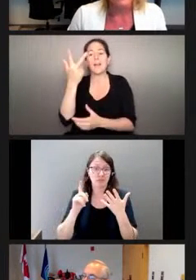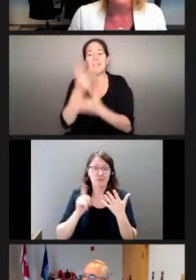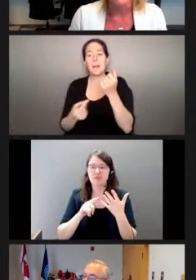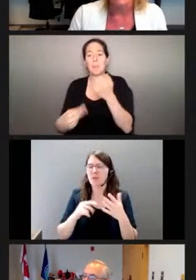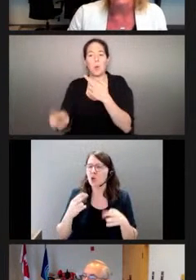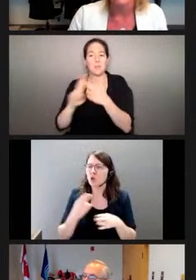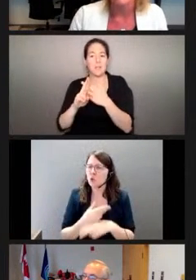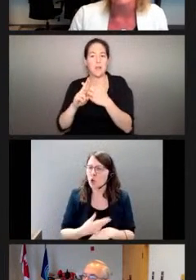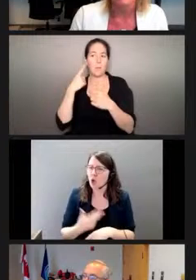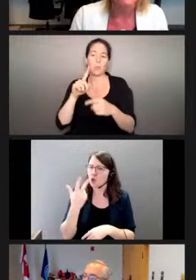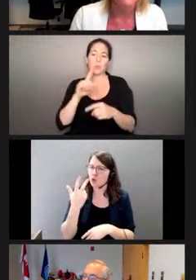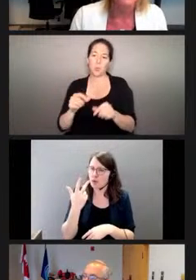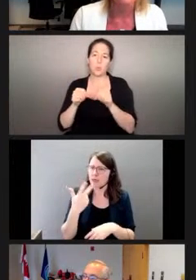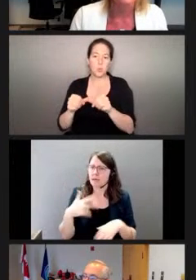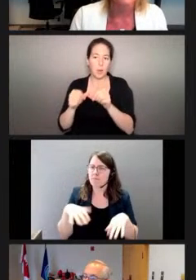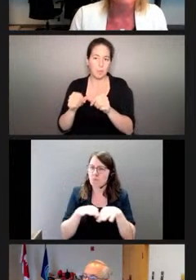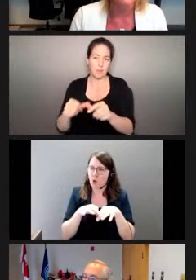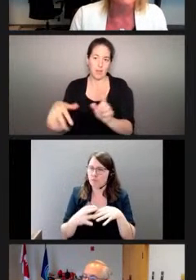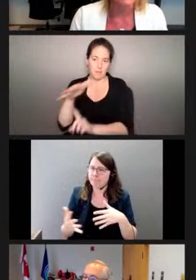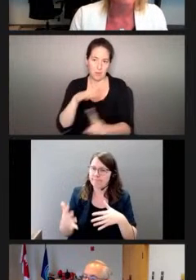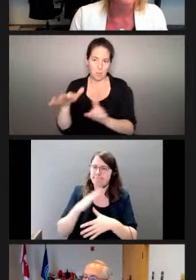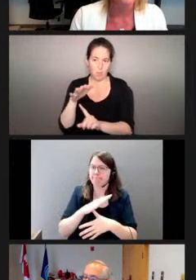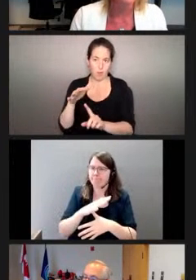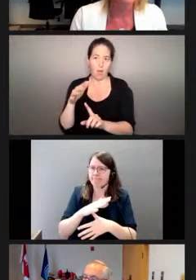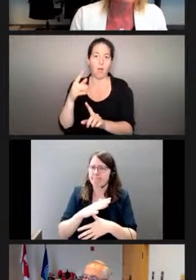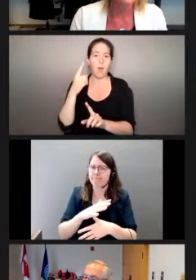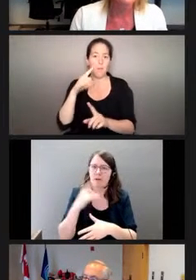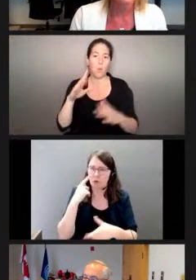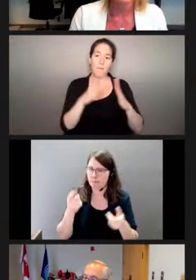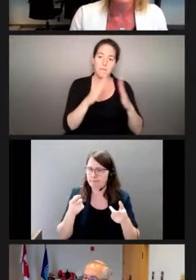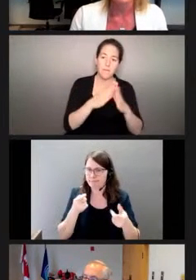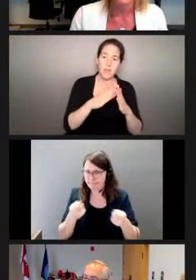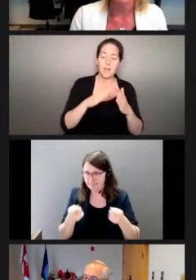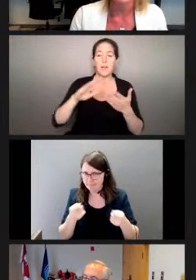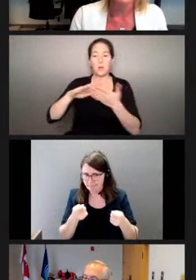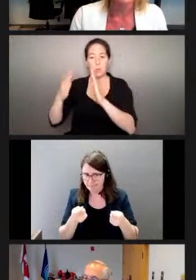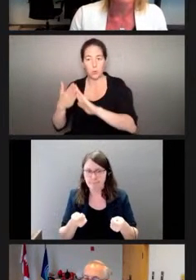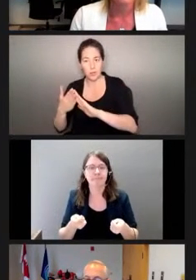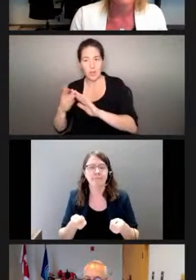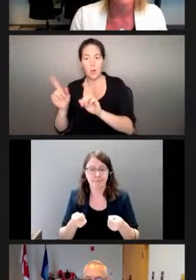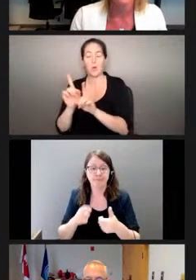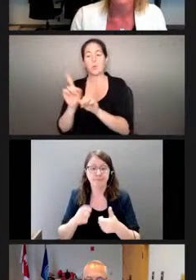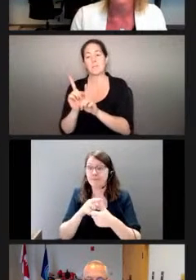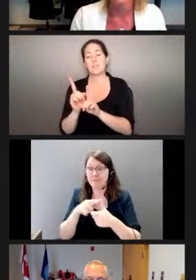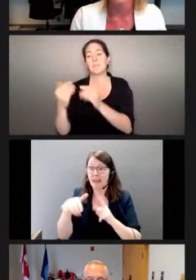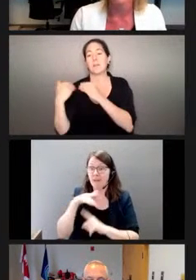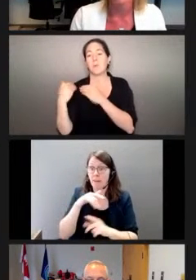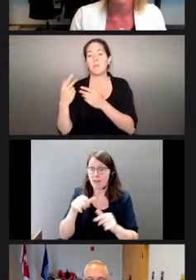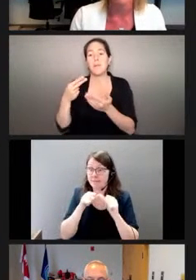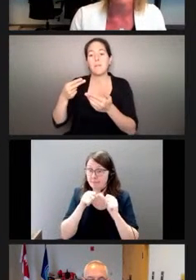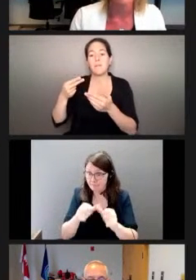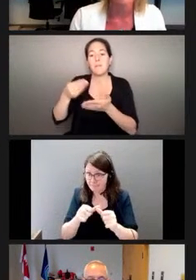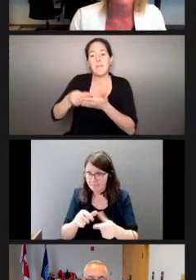community desires, as well as fiscal responsibility. Next slide, please.